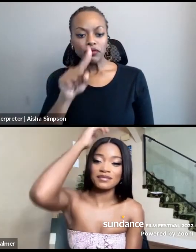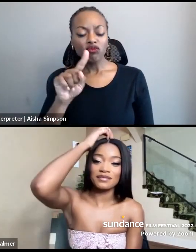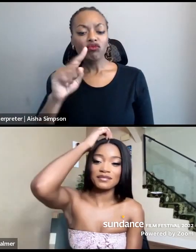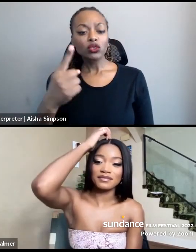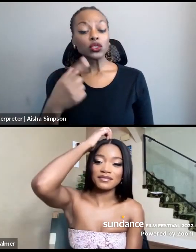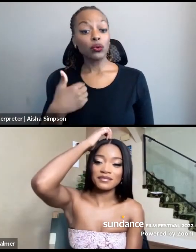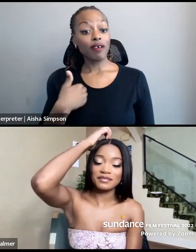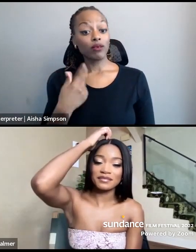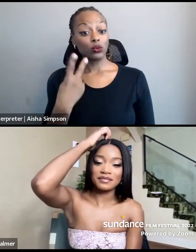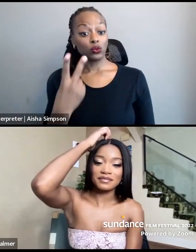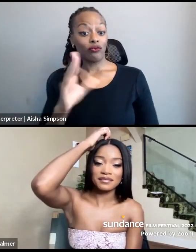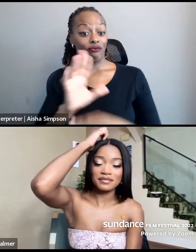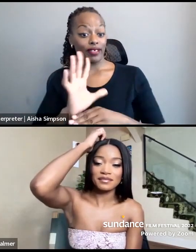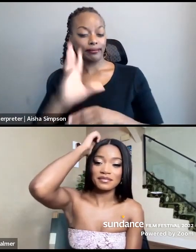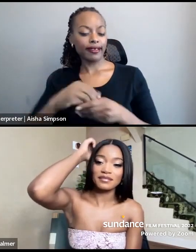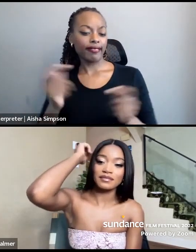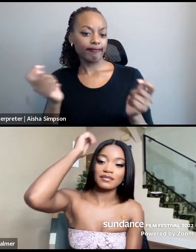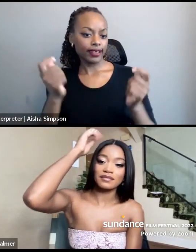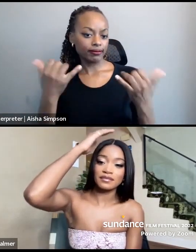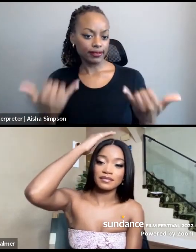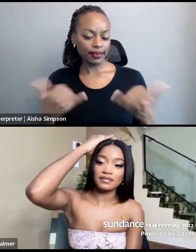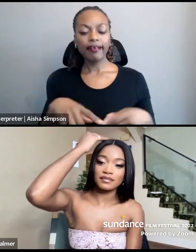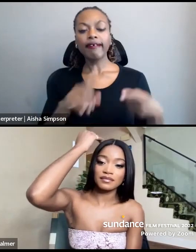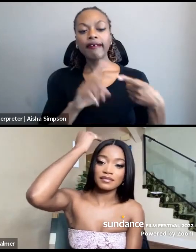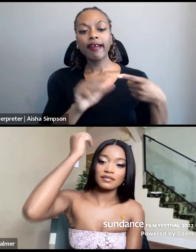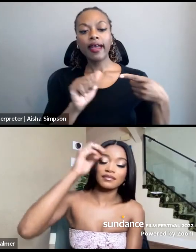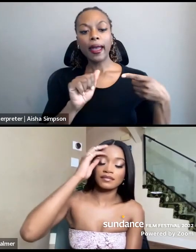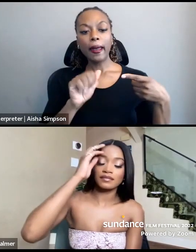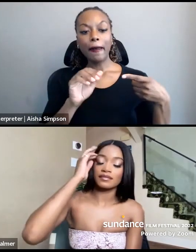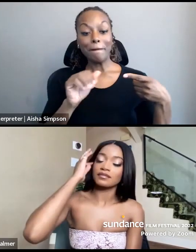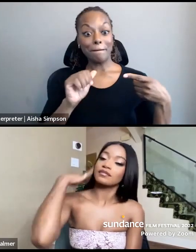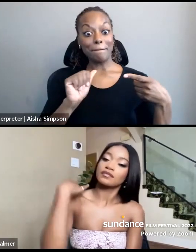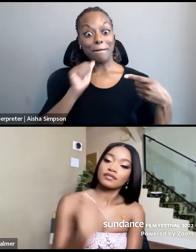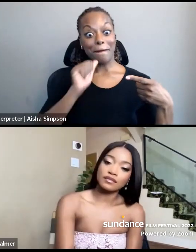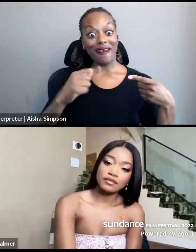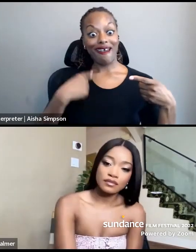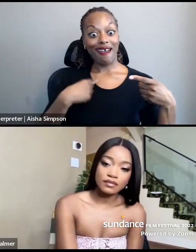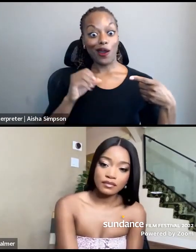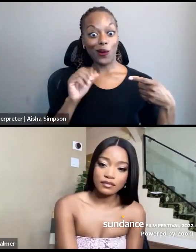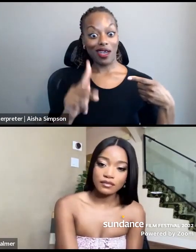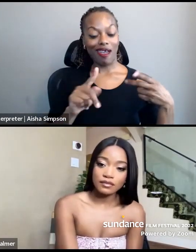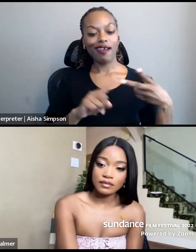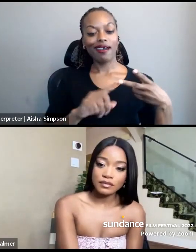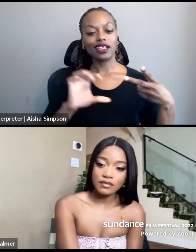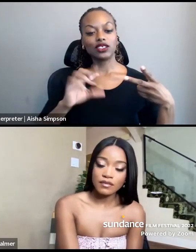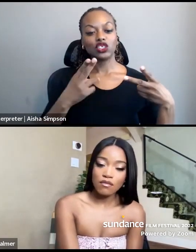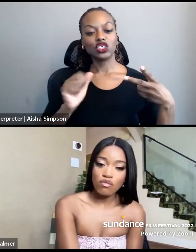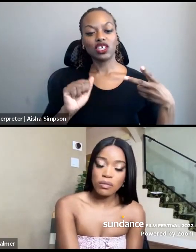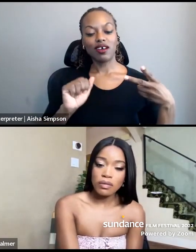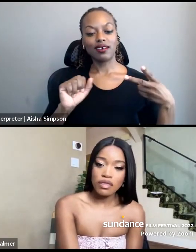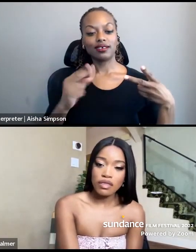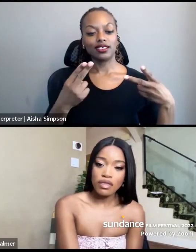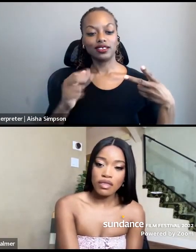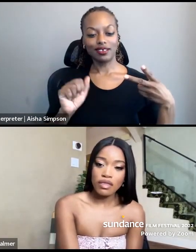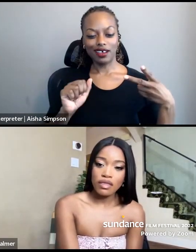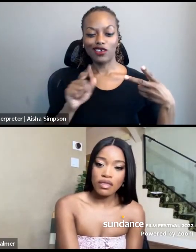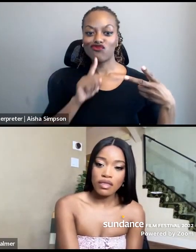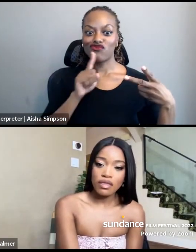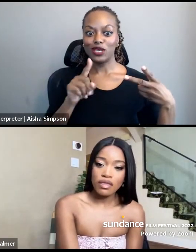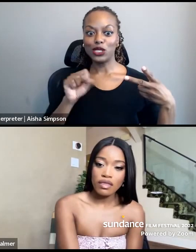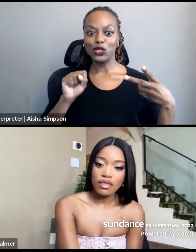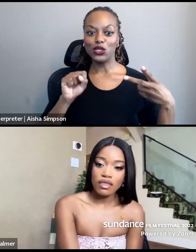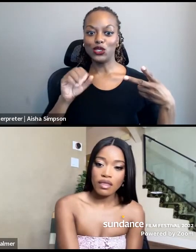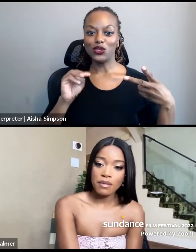films in this year's festival, Am I Okay and Cha Cha Real Smooth. Can you tell us a bit about both of them? Yeah,